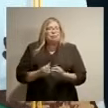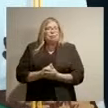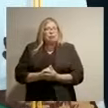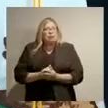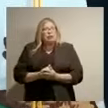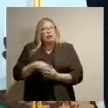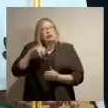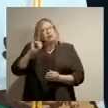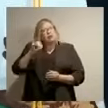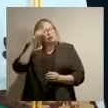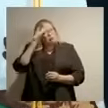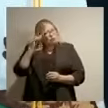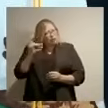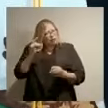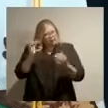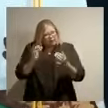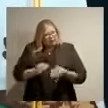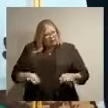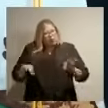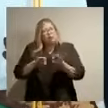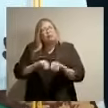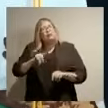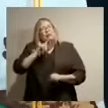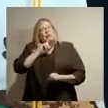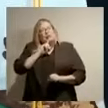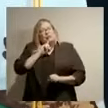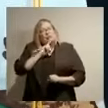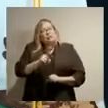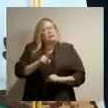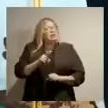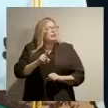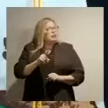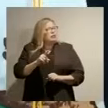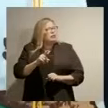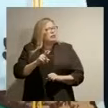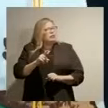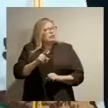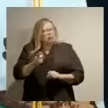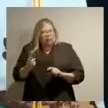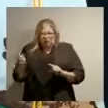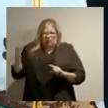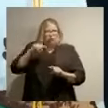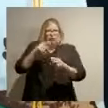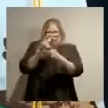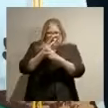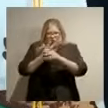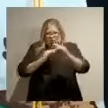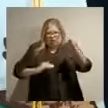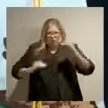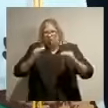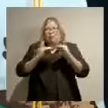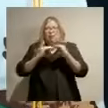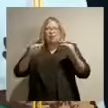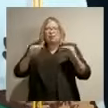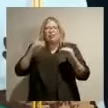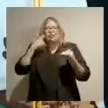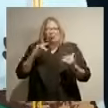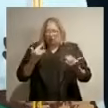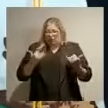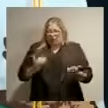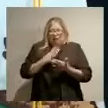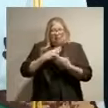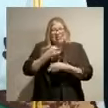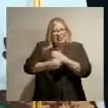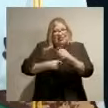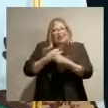And that is why it was important to really get back into balance, not only in the budget year, but in budget year plus one.